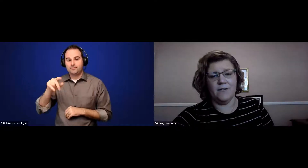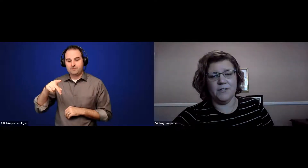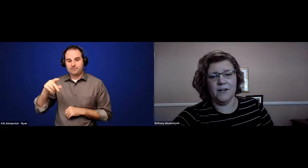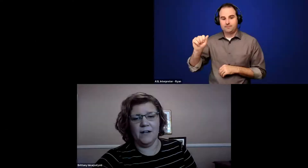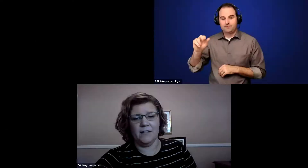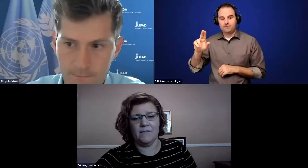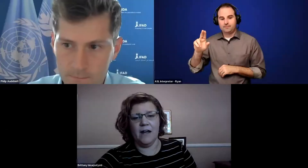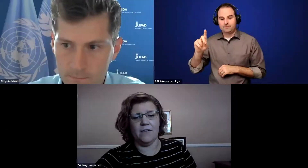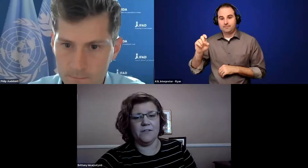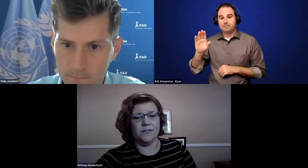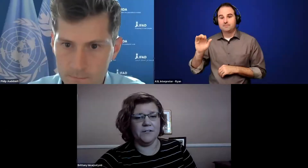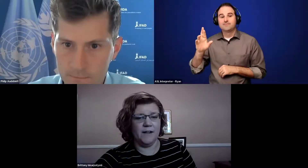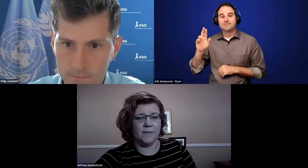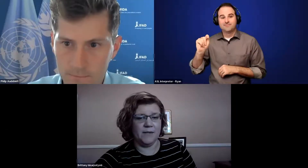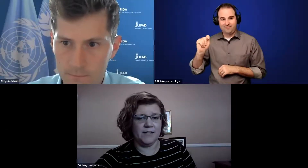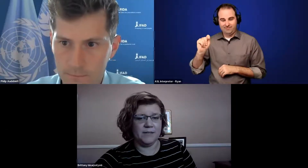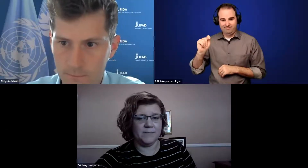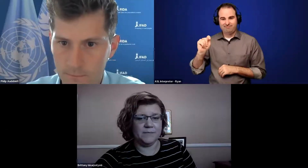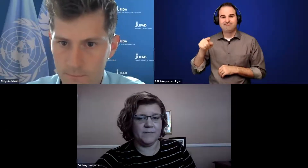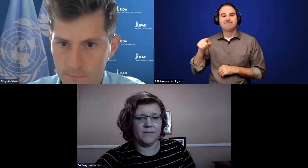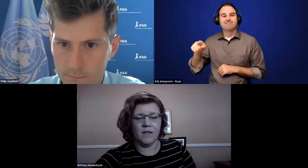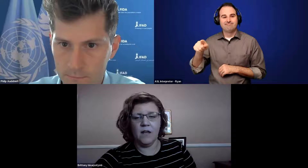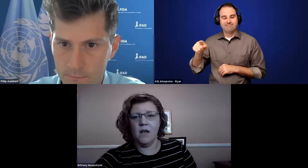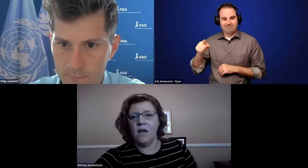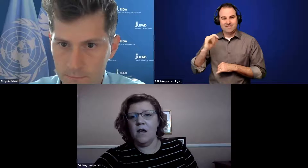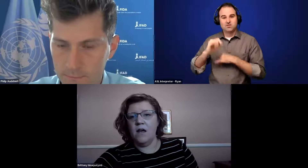for Agricultural Development.